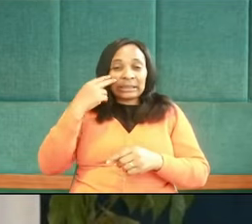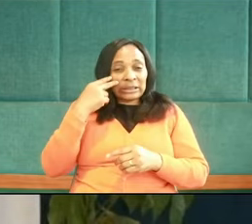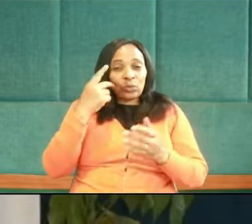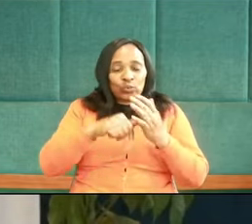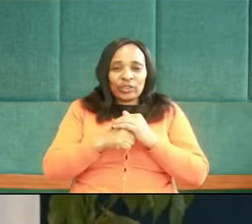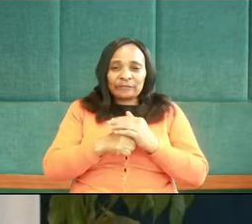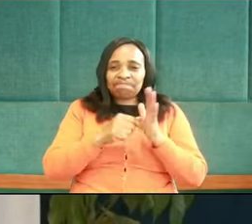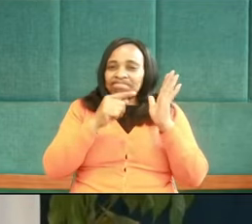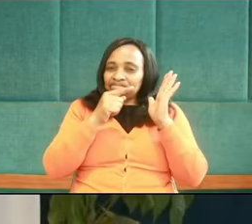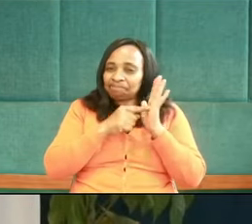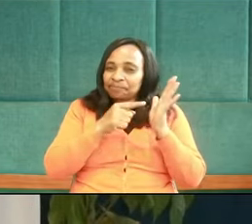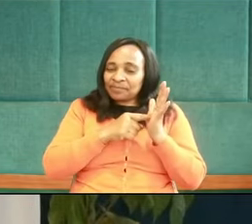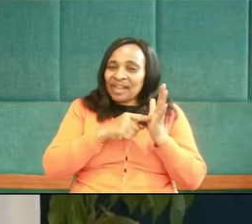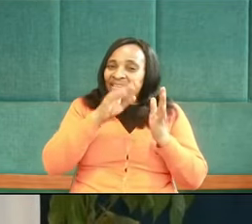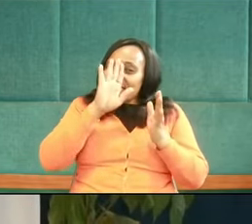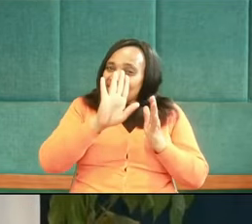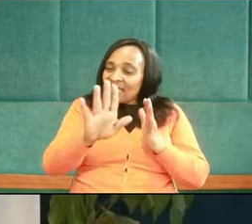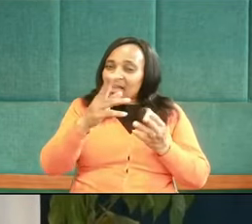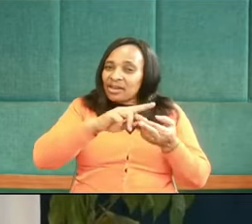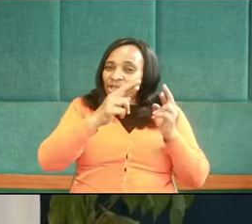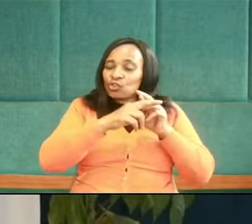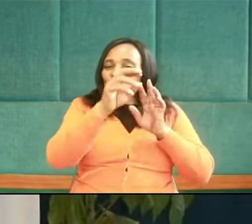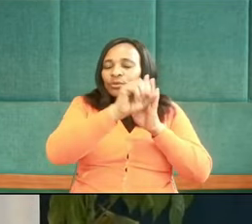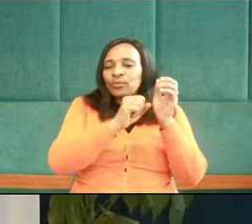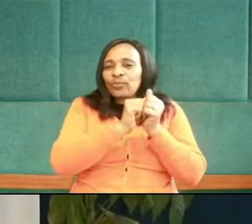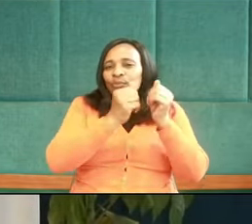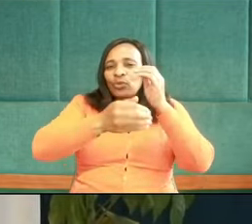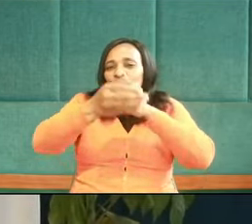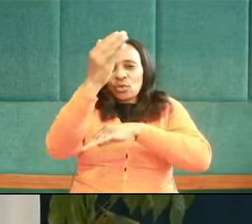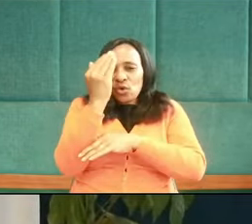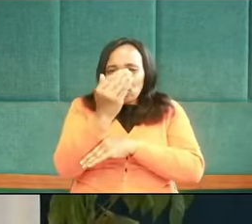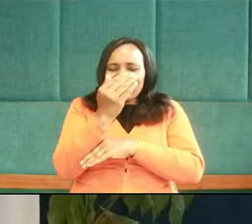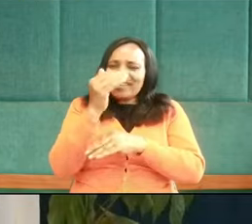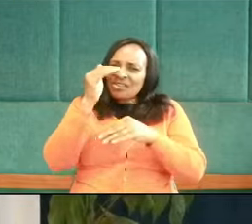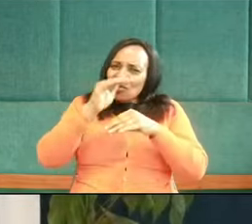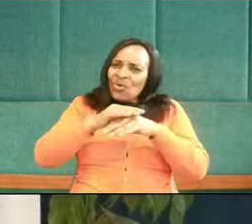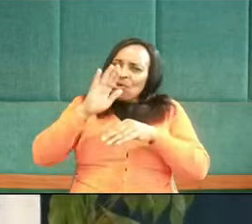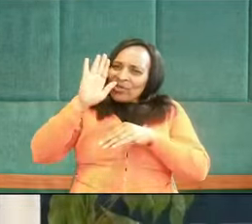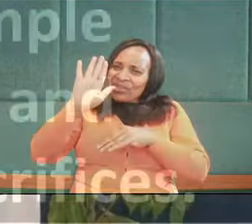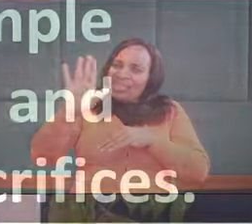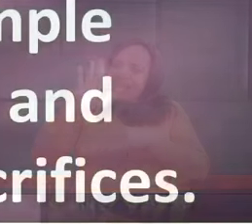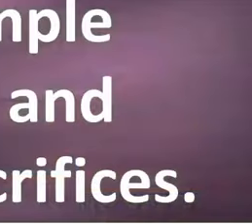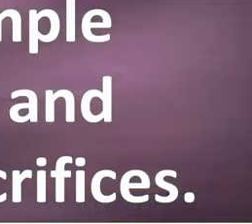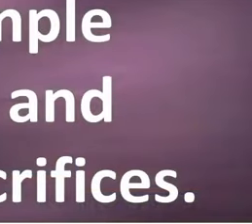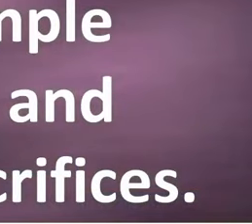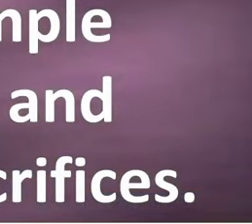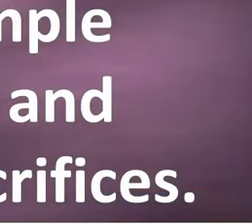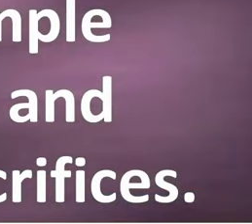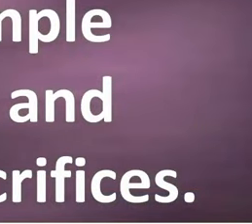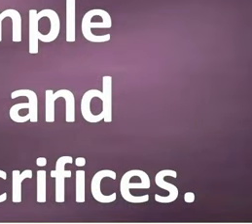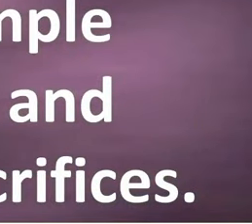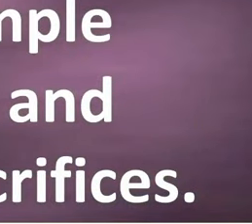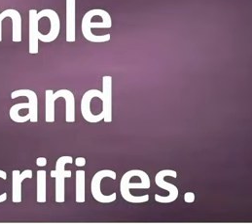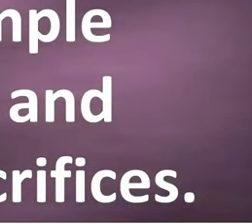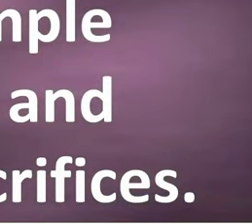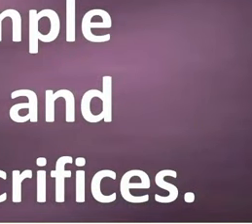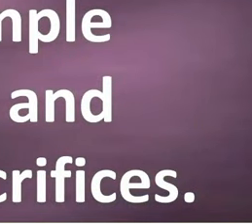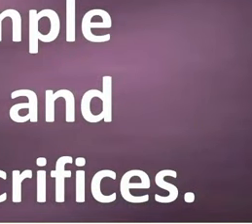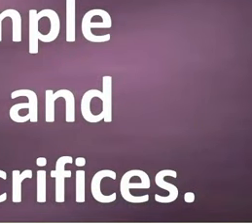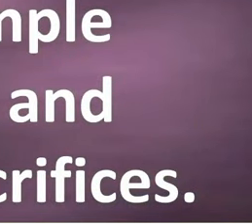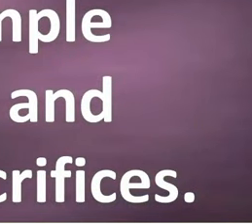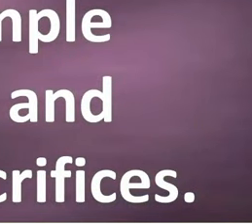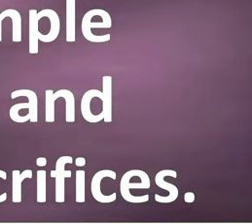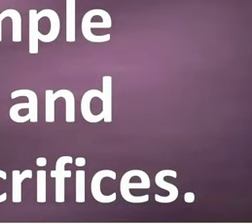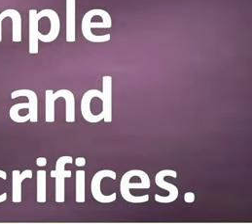they banged their relationship with God on their temple attendance and today we would say on their